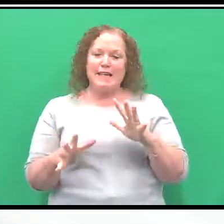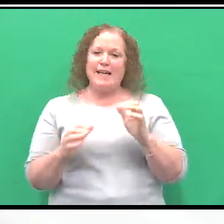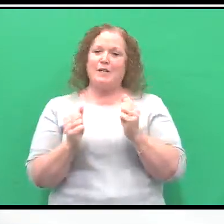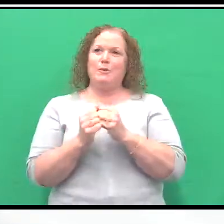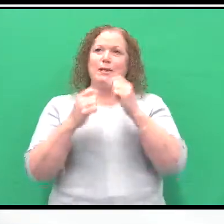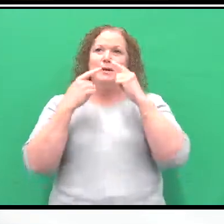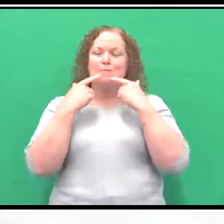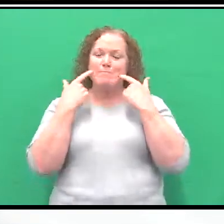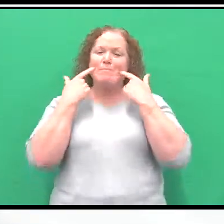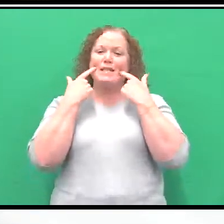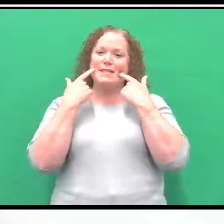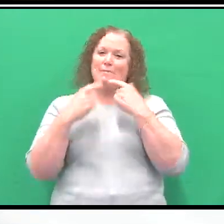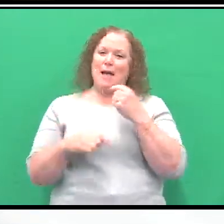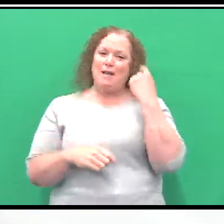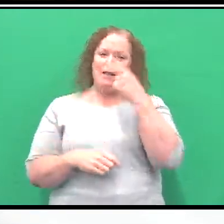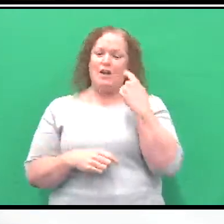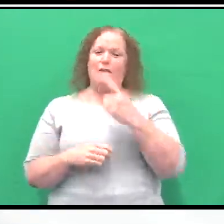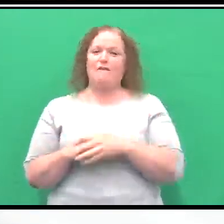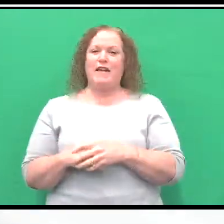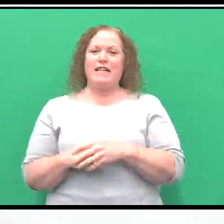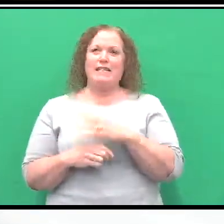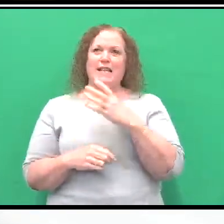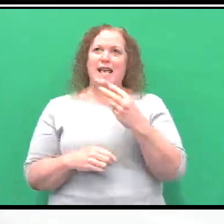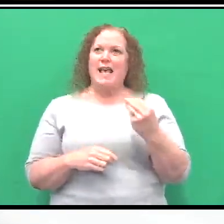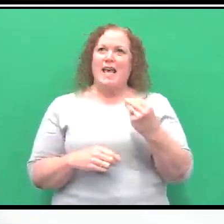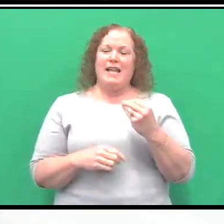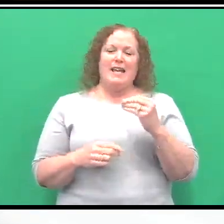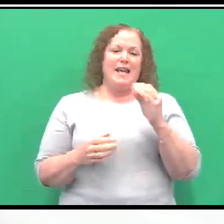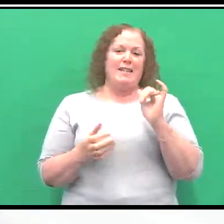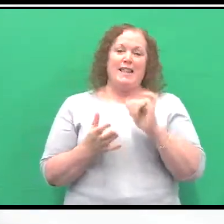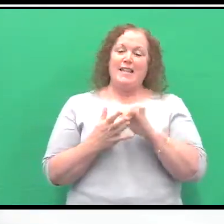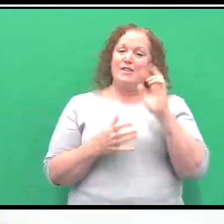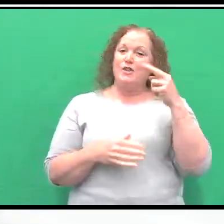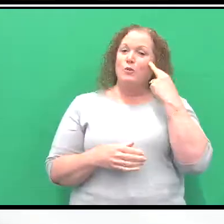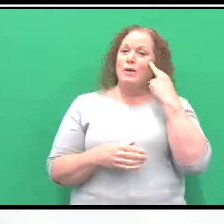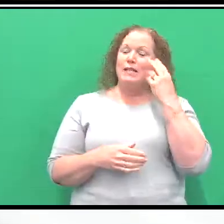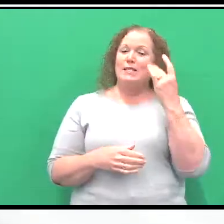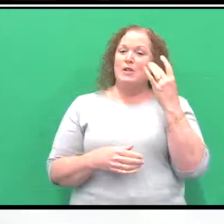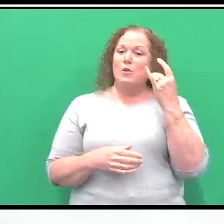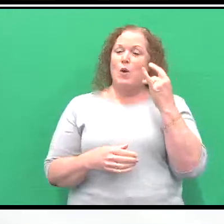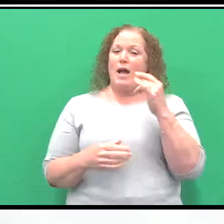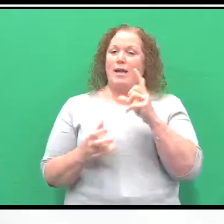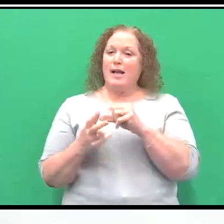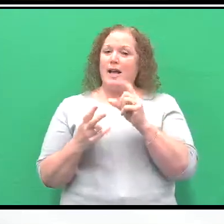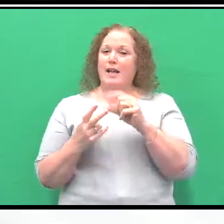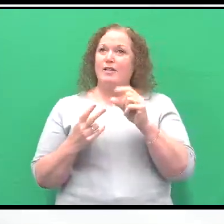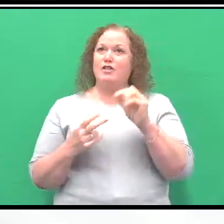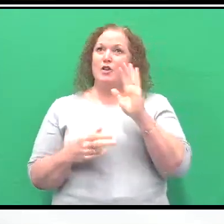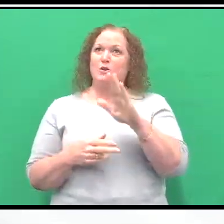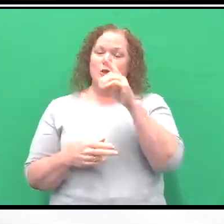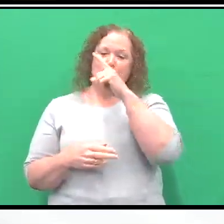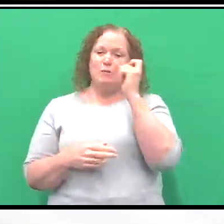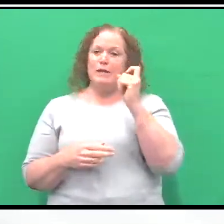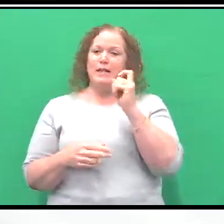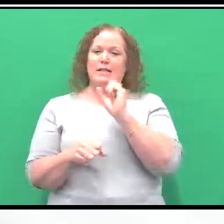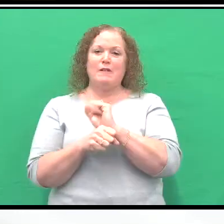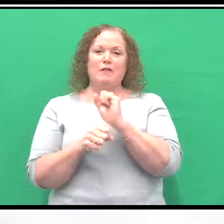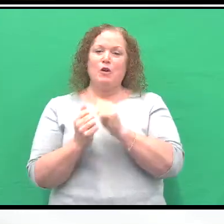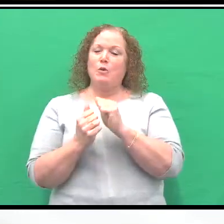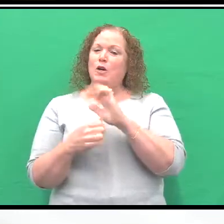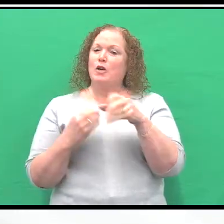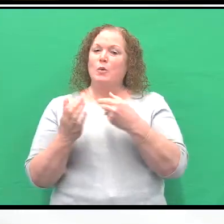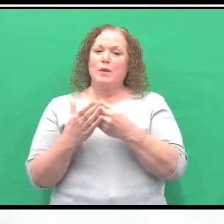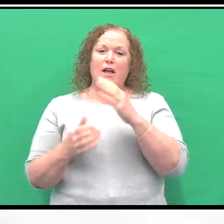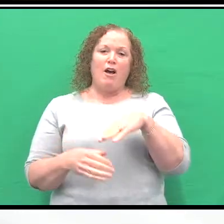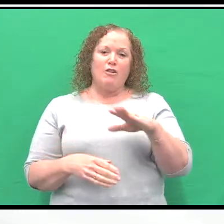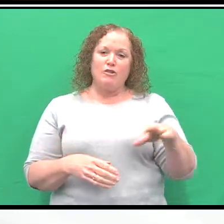reasons, because of her passion, for her work ethic, her dedication to all children and all staff members. She